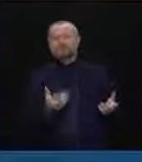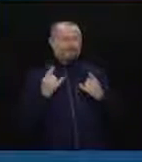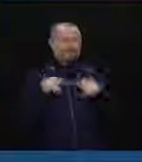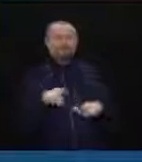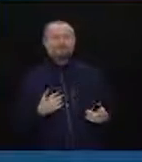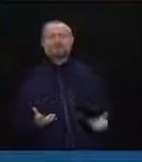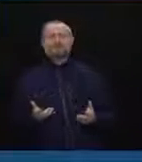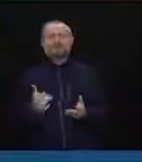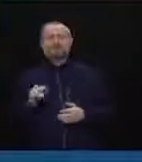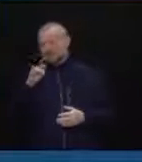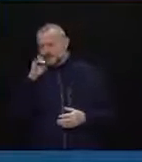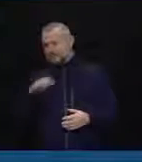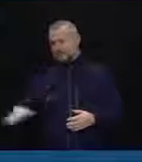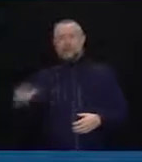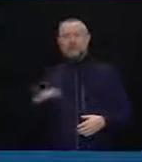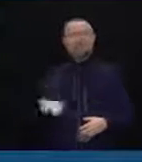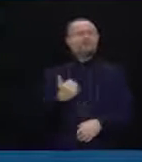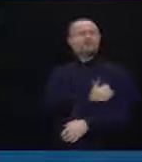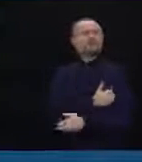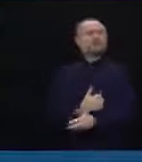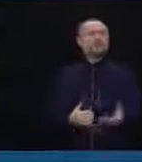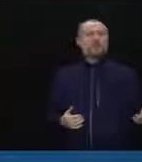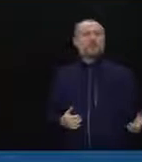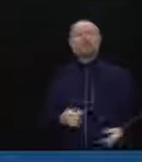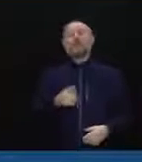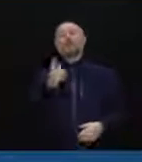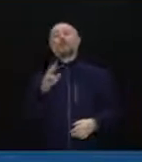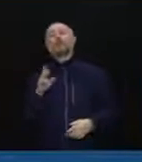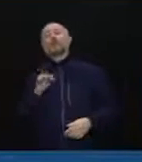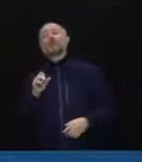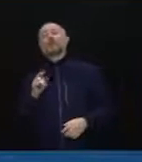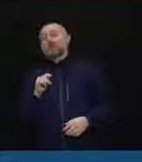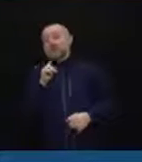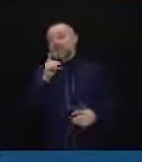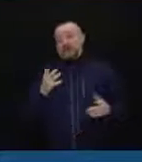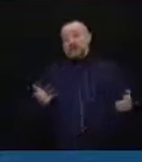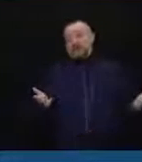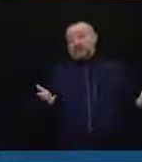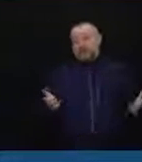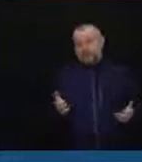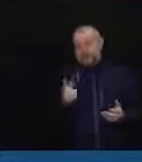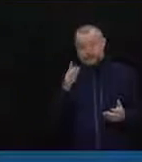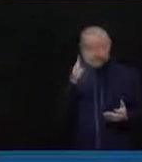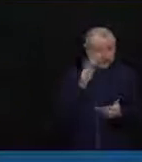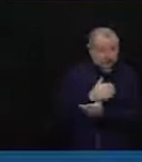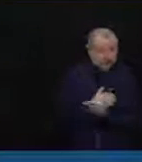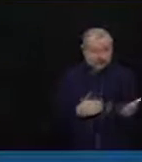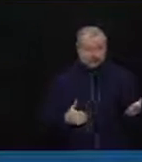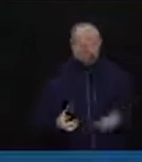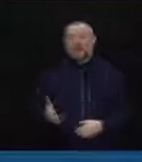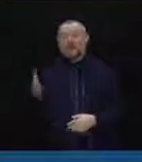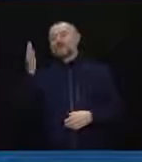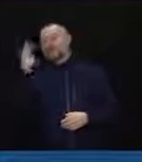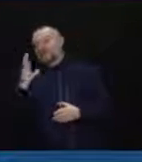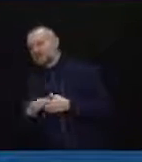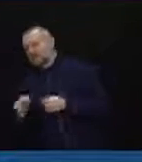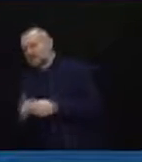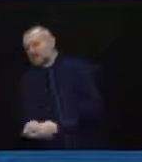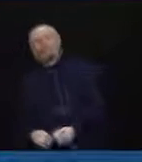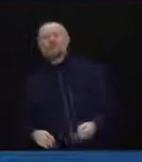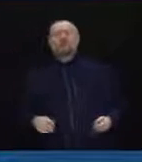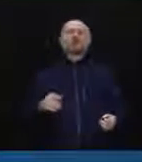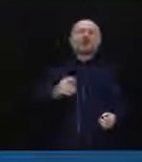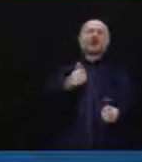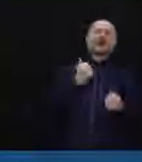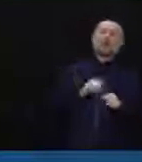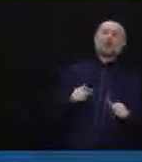vaccinated walking around? Well, as you know, there's never a press conference or any setting in which we talk about COVID that we don't talk